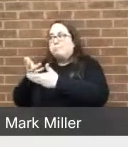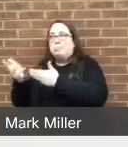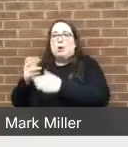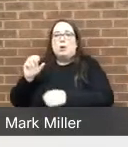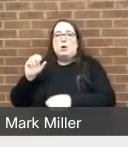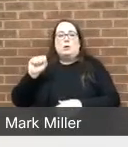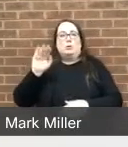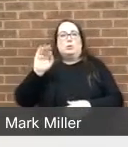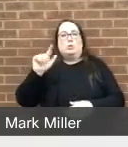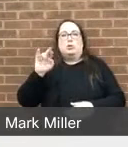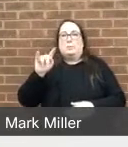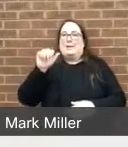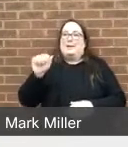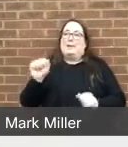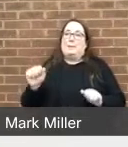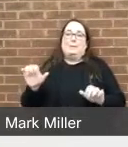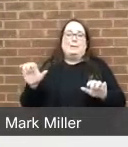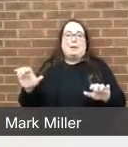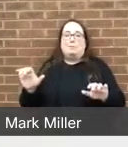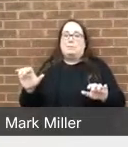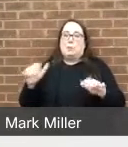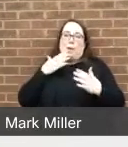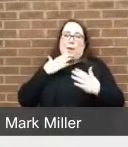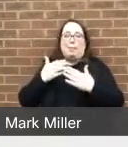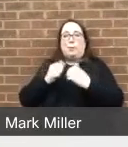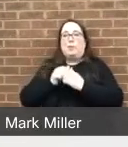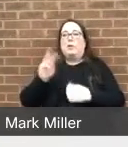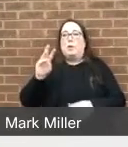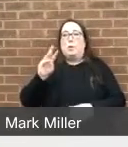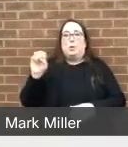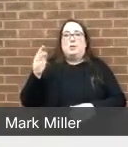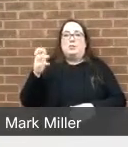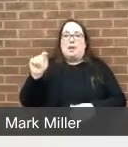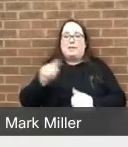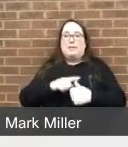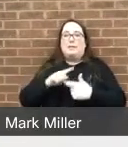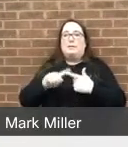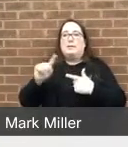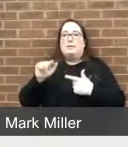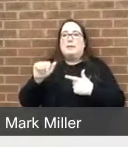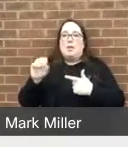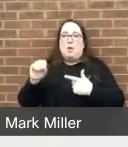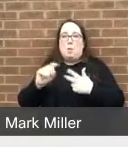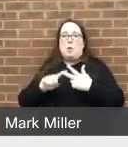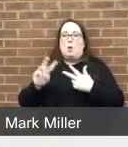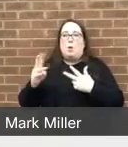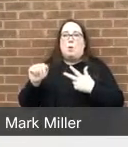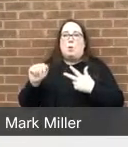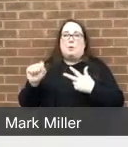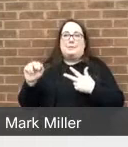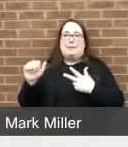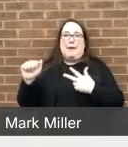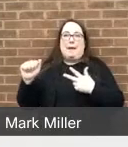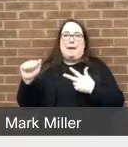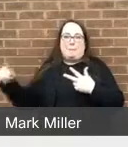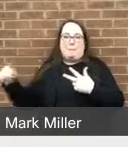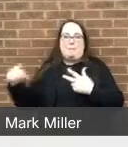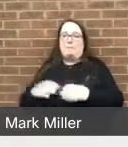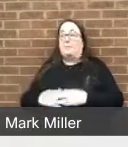popular platforms within ethnic communities, such as WeChat, Zalo, and WhatsApp. The two-way